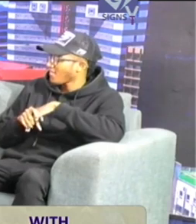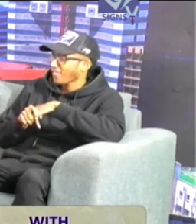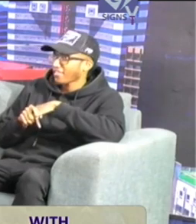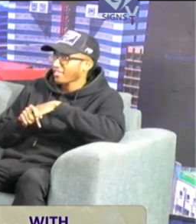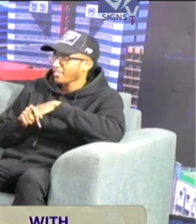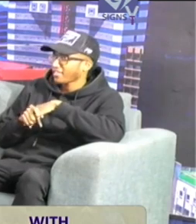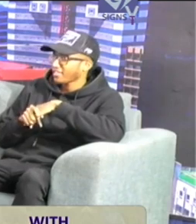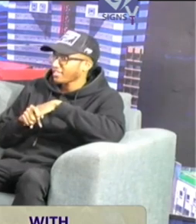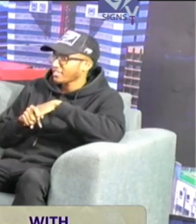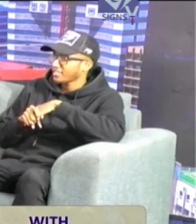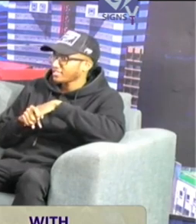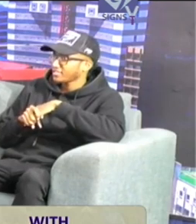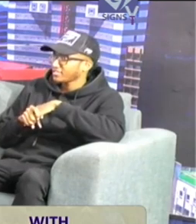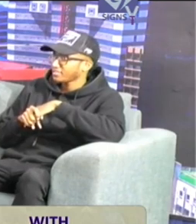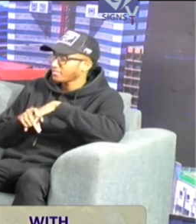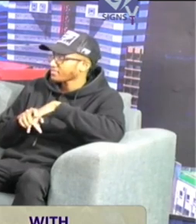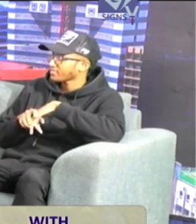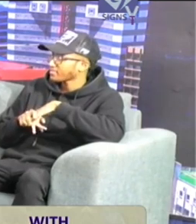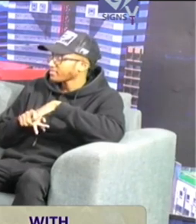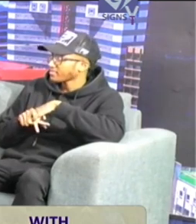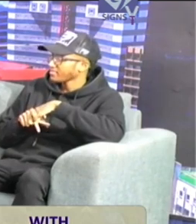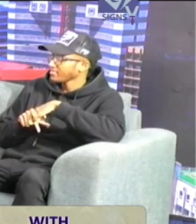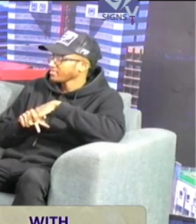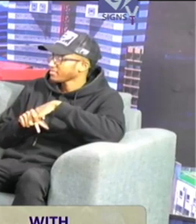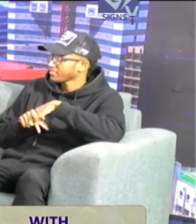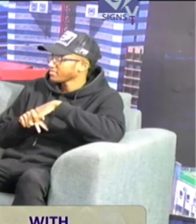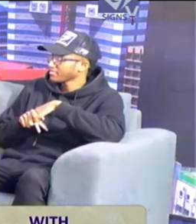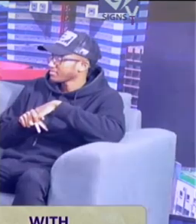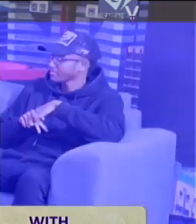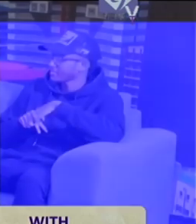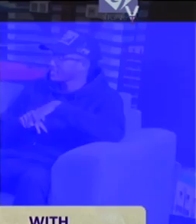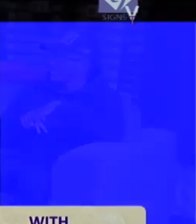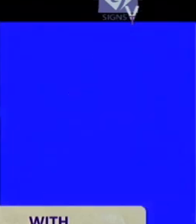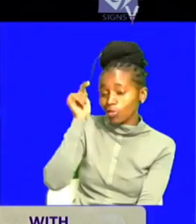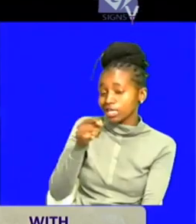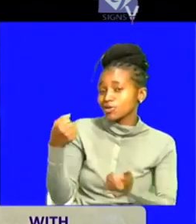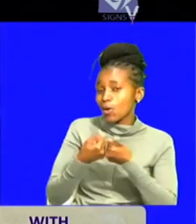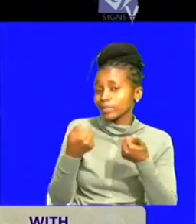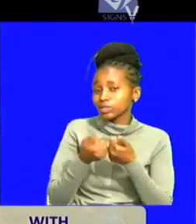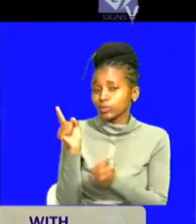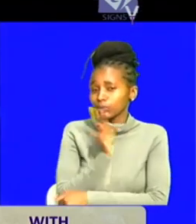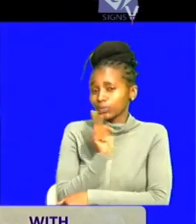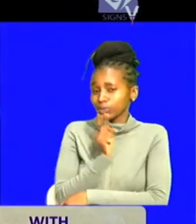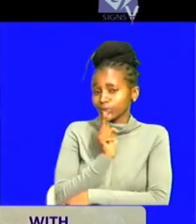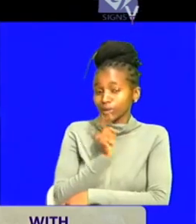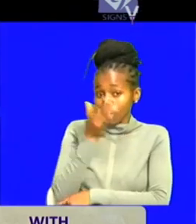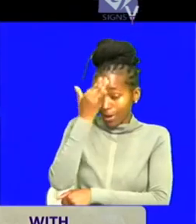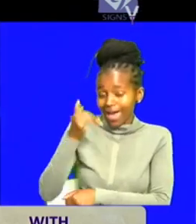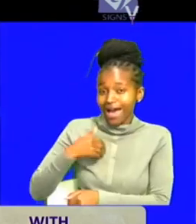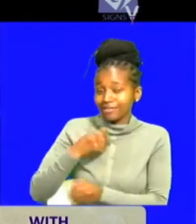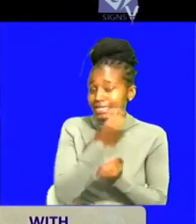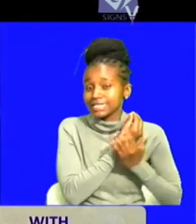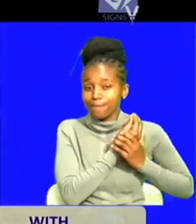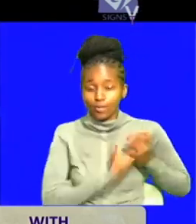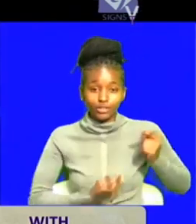What are you anticipating as yourself? Okay. Can explain that. It is a tight game, of course, generally, because we after disappointment here, Tusker